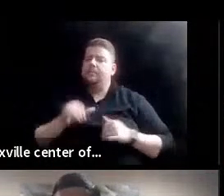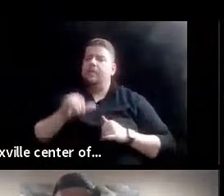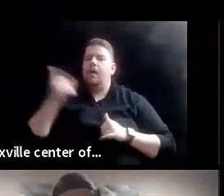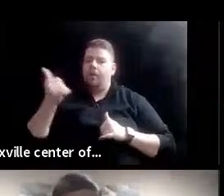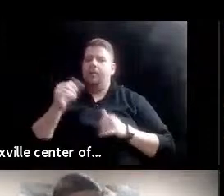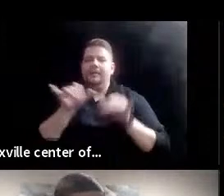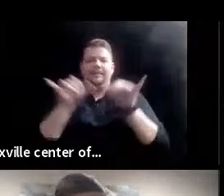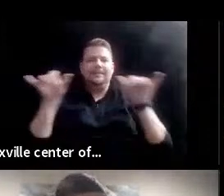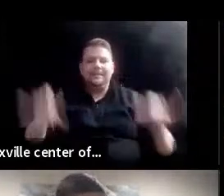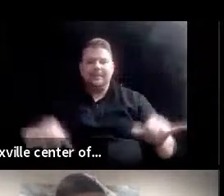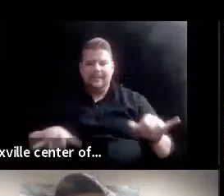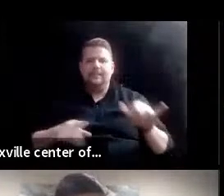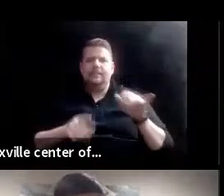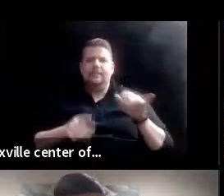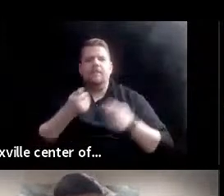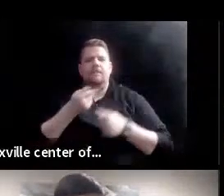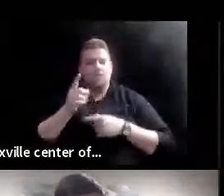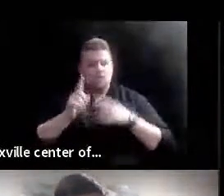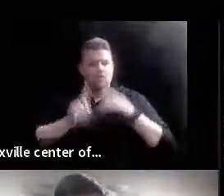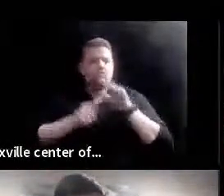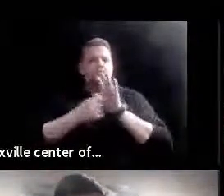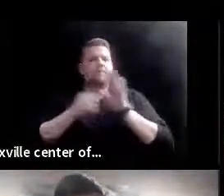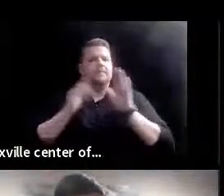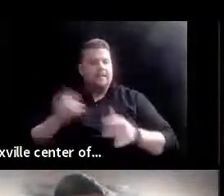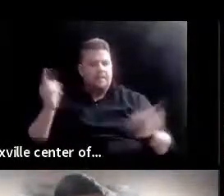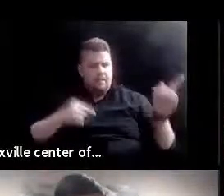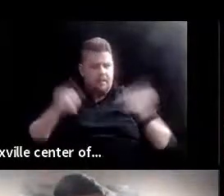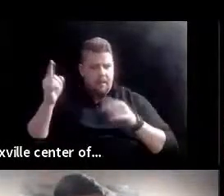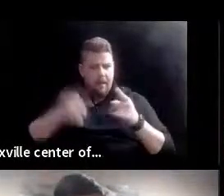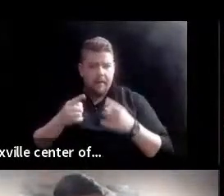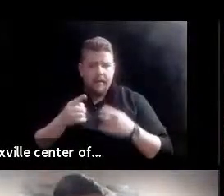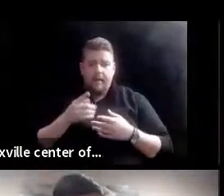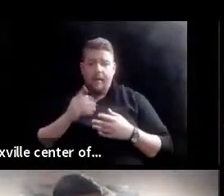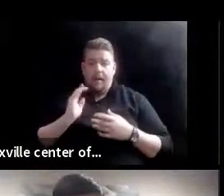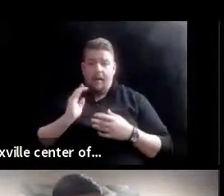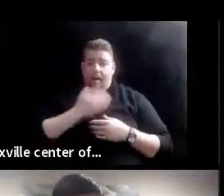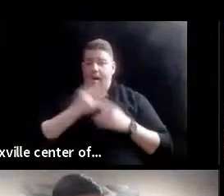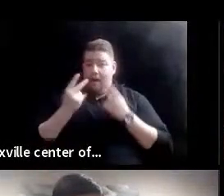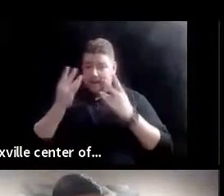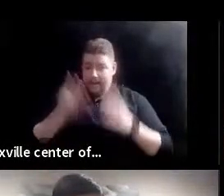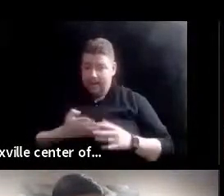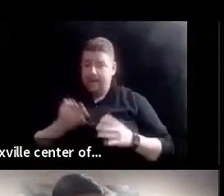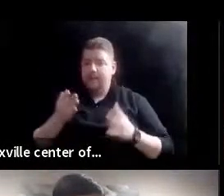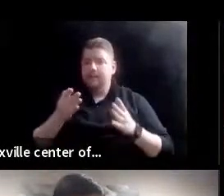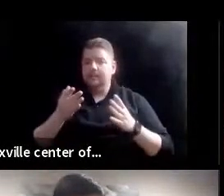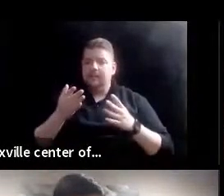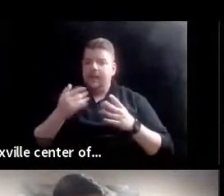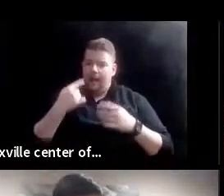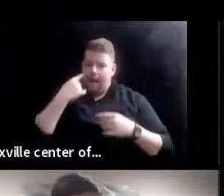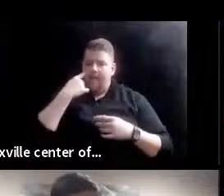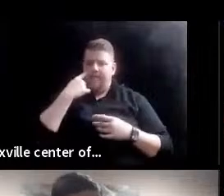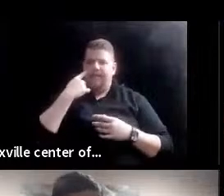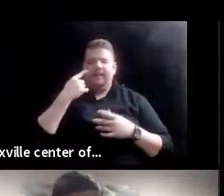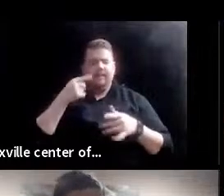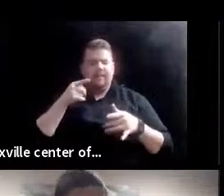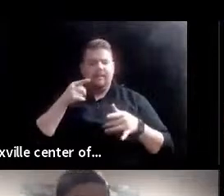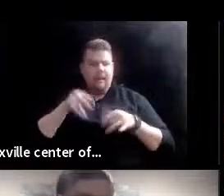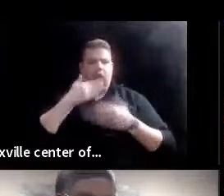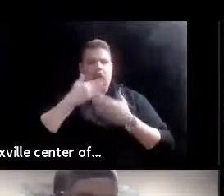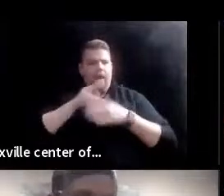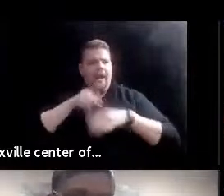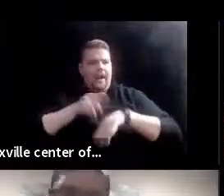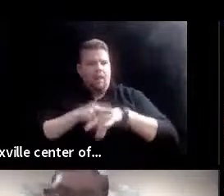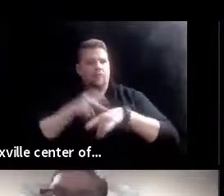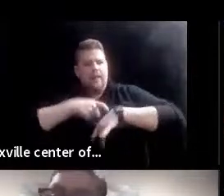other systems, which after our guest, I think this would be a natural time to have them chime